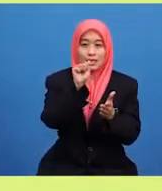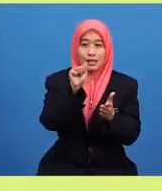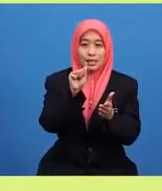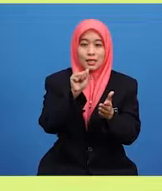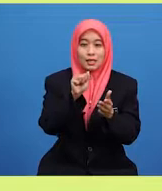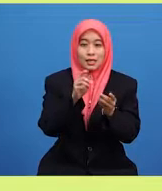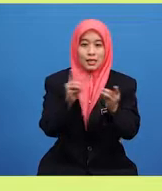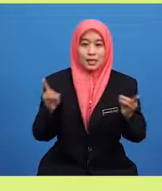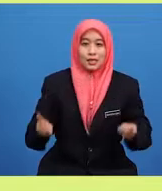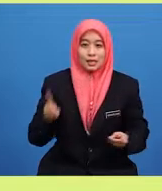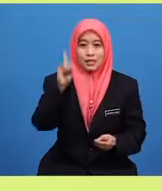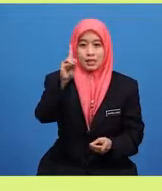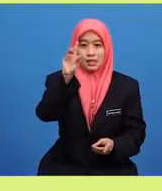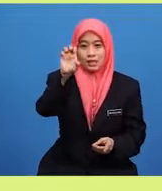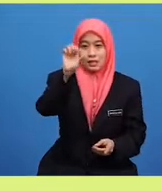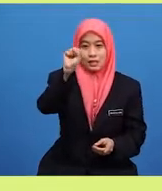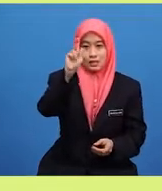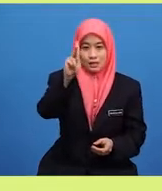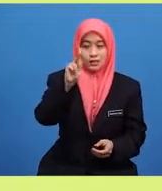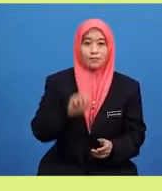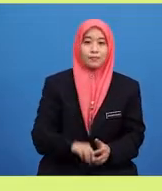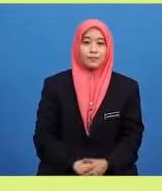It's a desk.